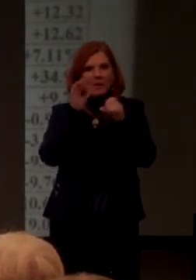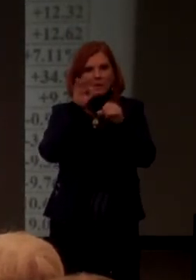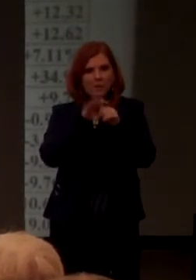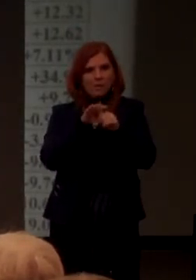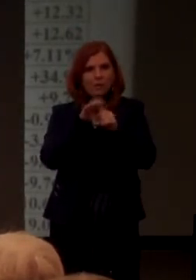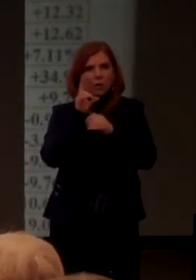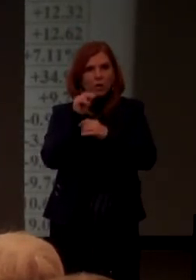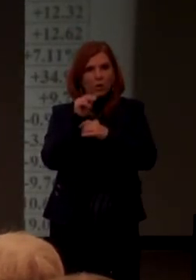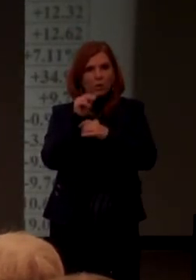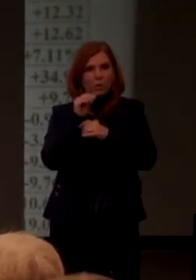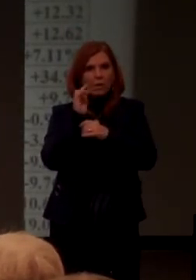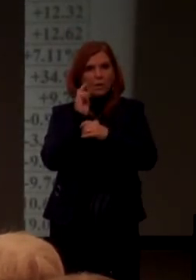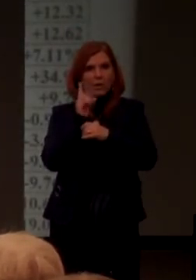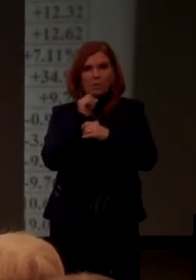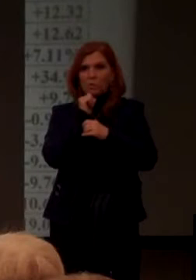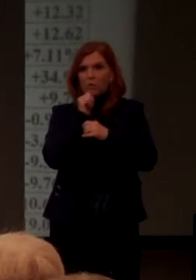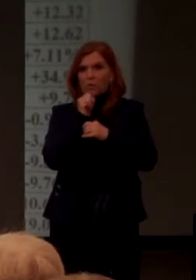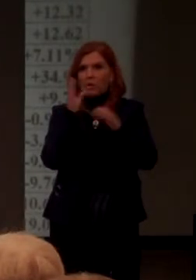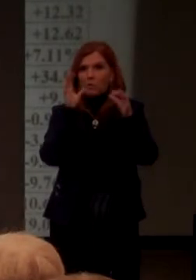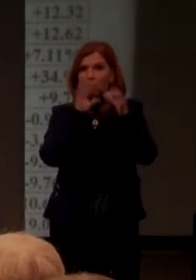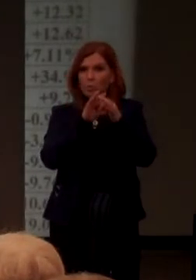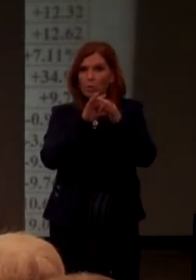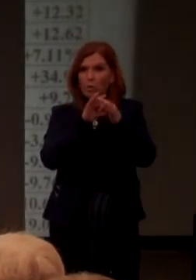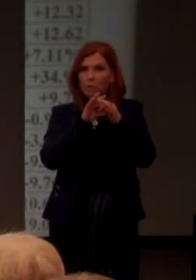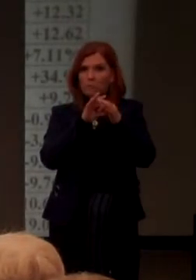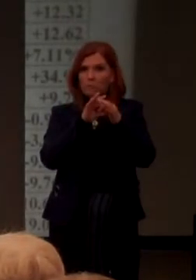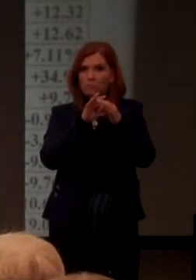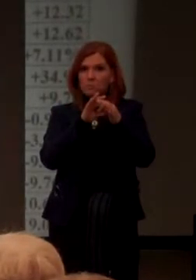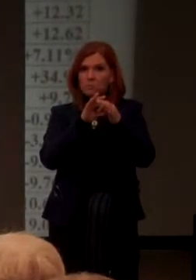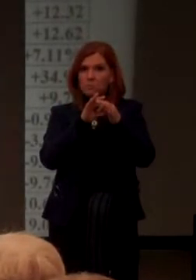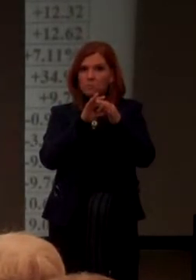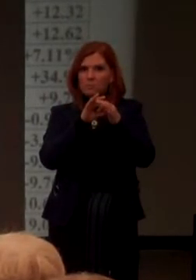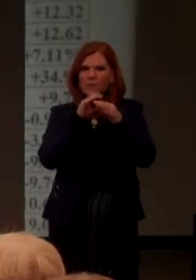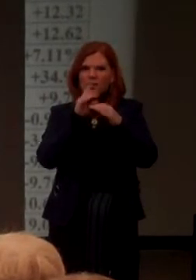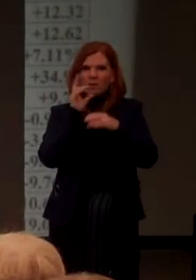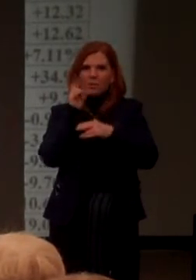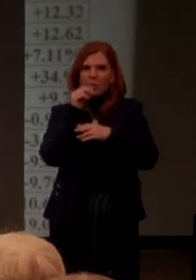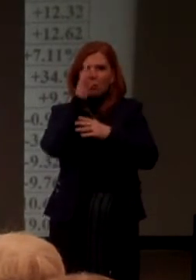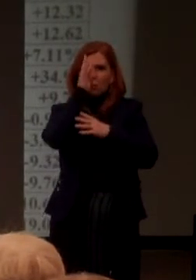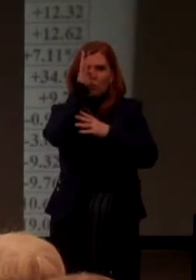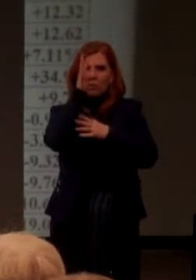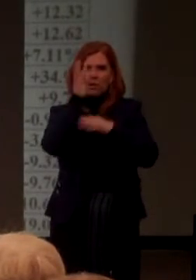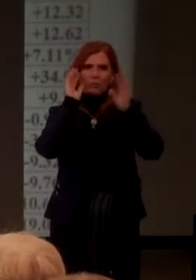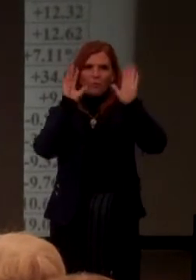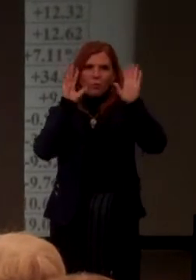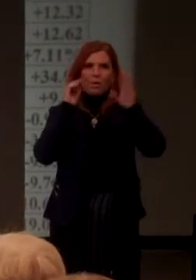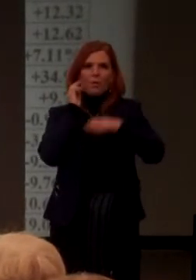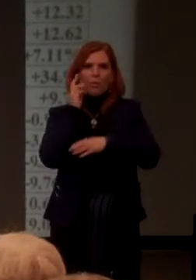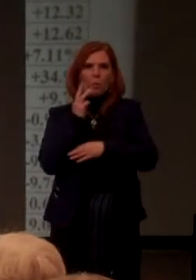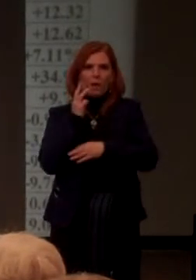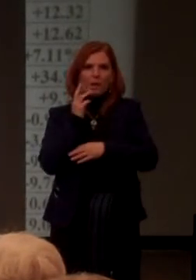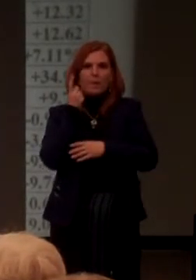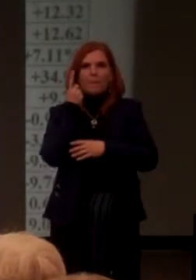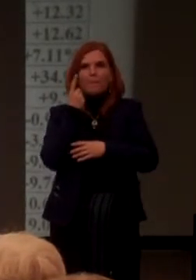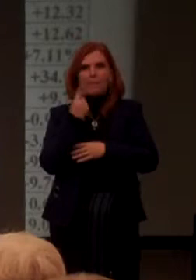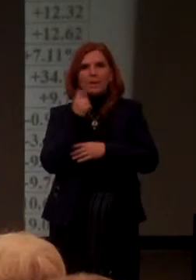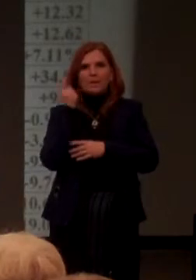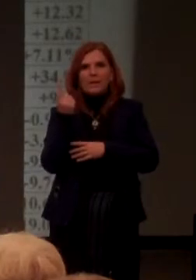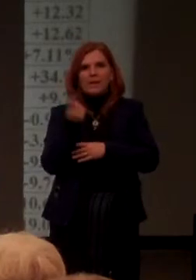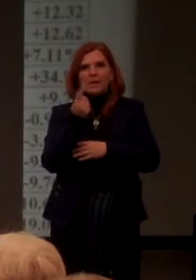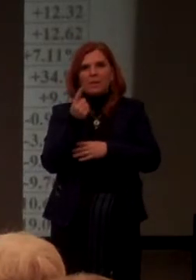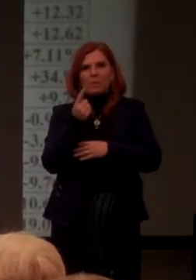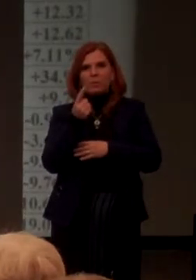voted no, they wouldn't join, there would have been no creation of a Greater Wheeling. Because the